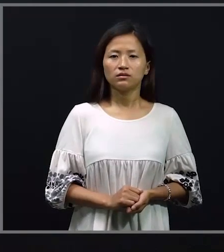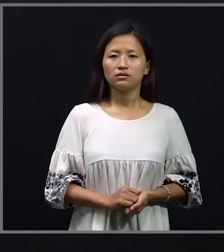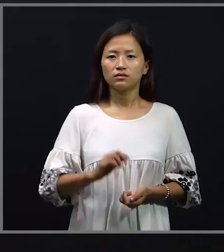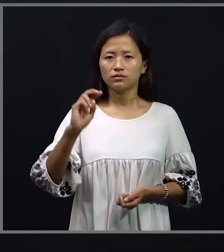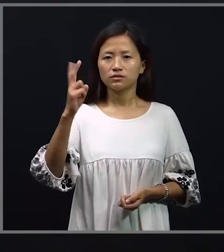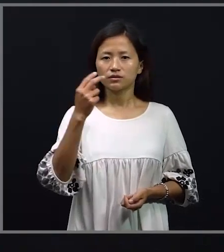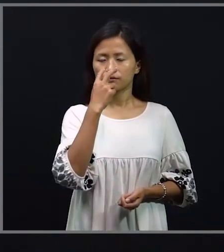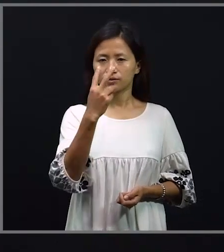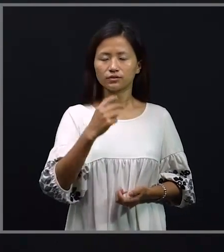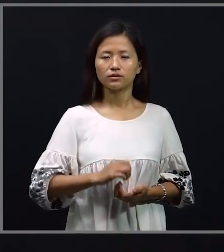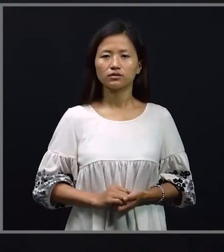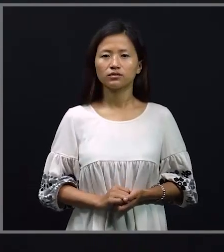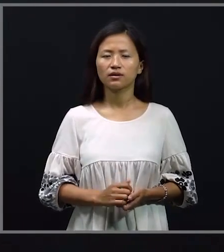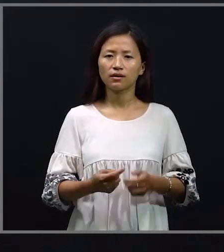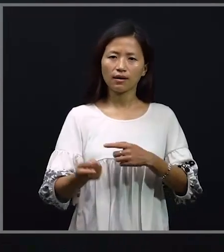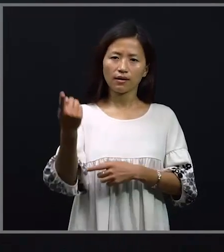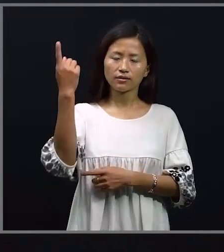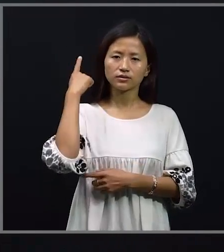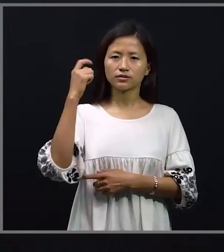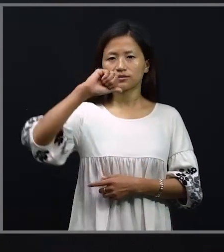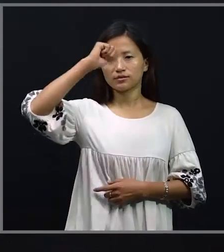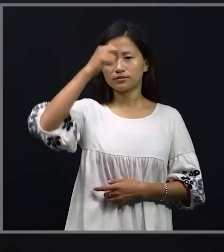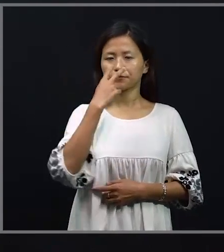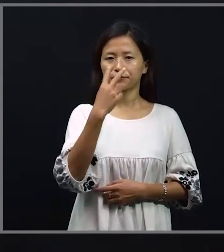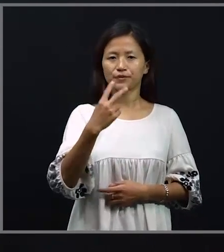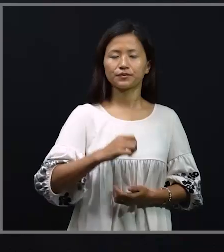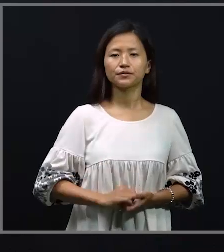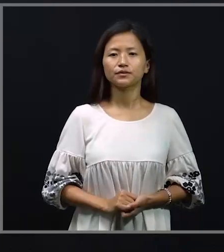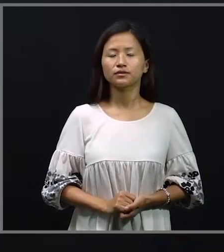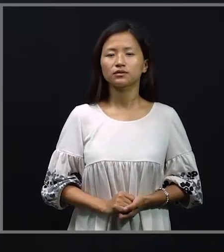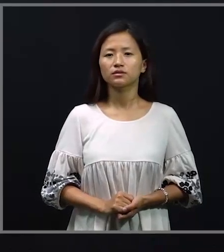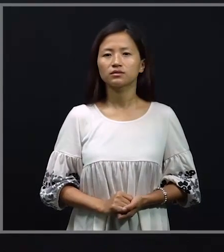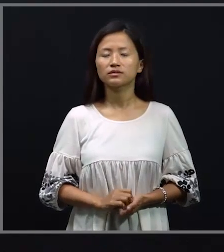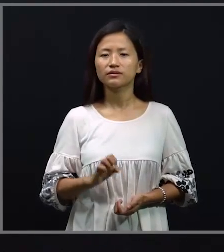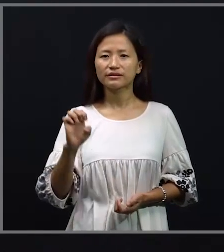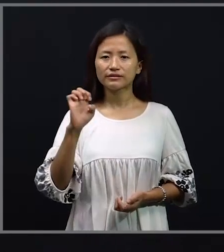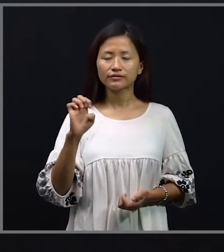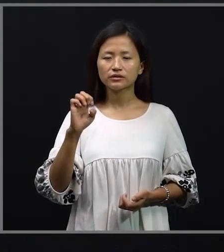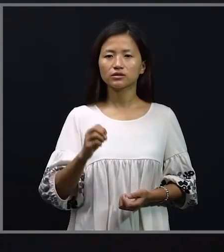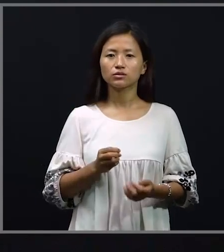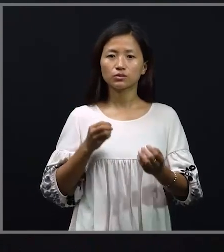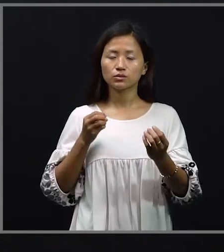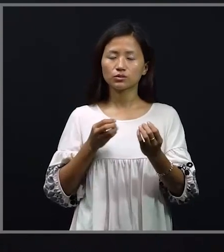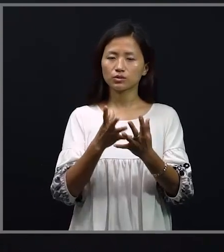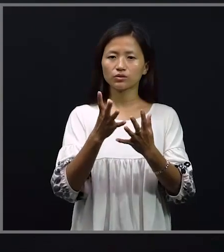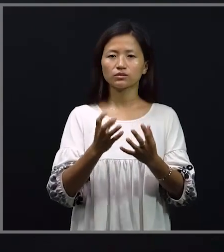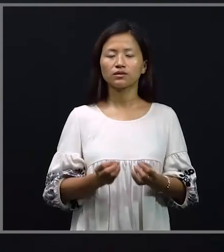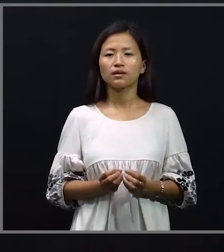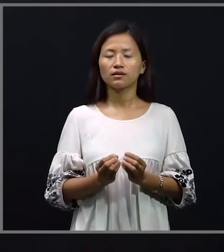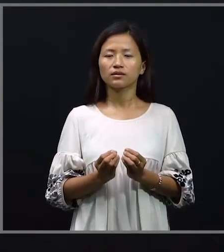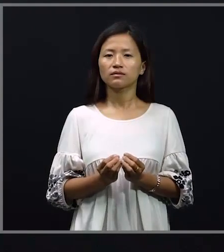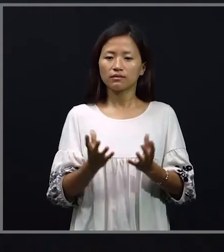The second view, that is the ancient Indian view. There are also some evidences which throws light